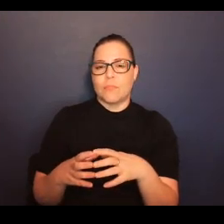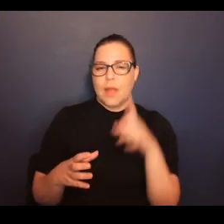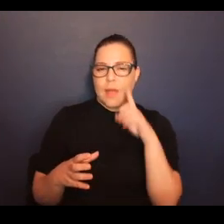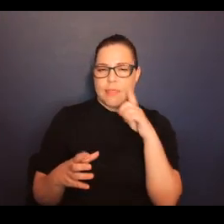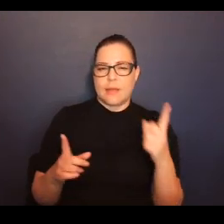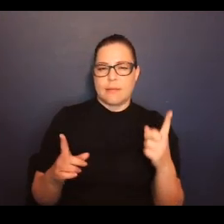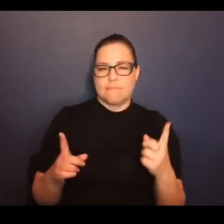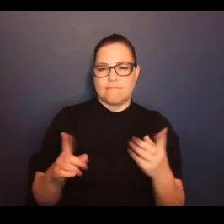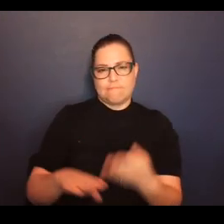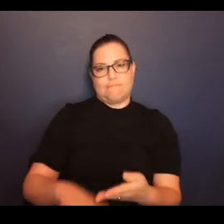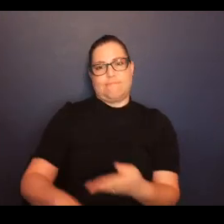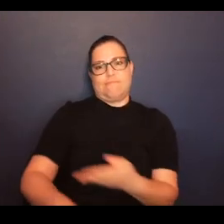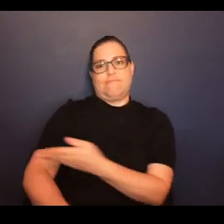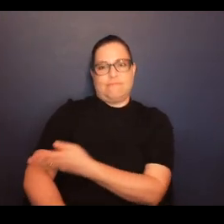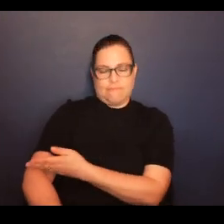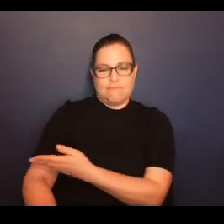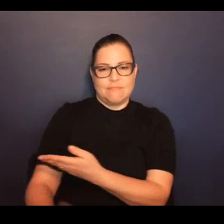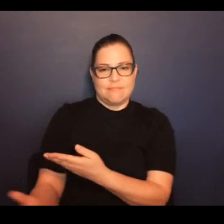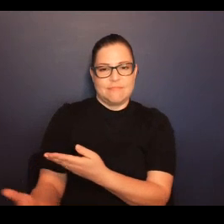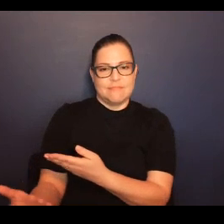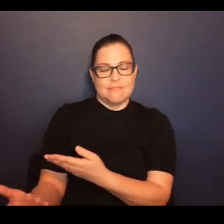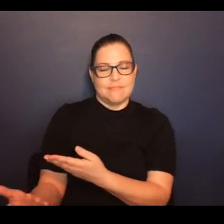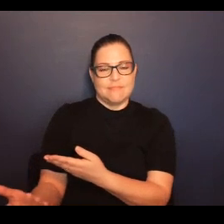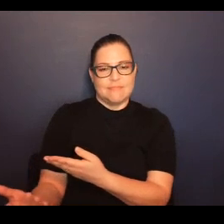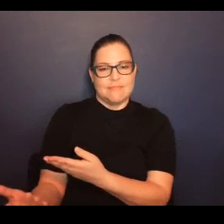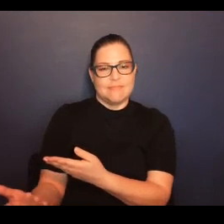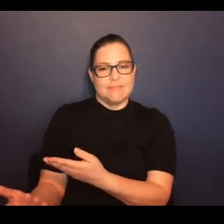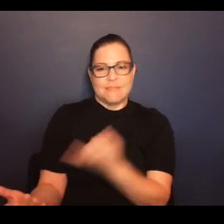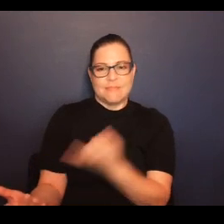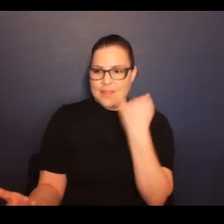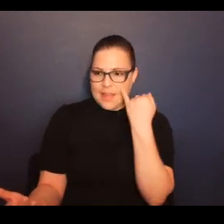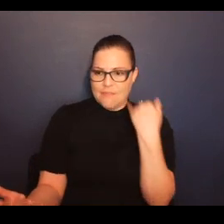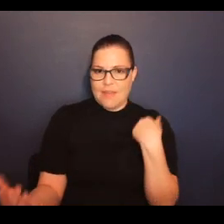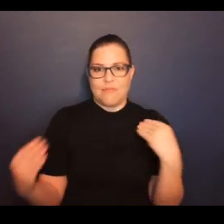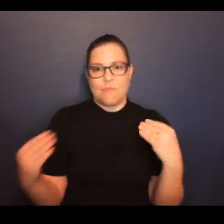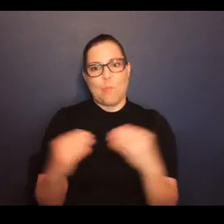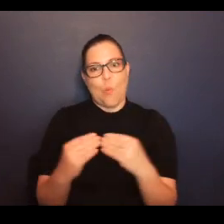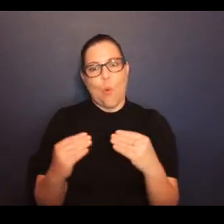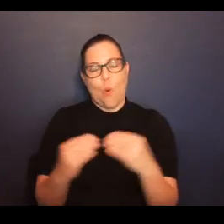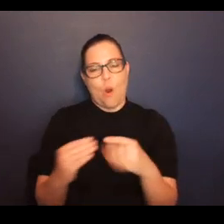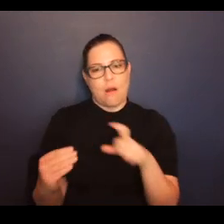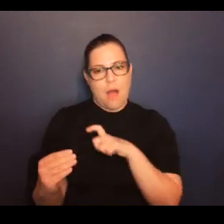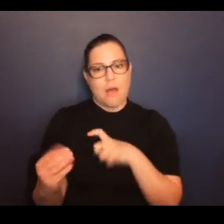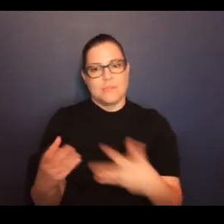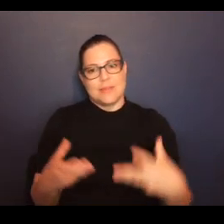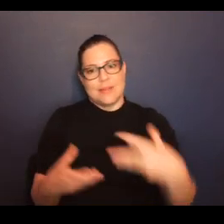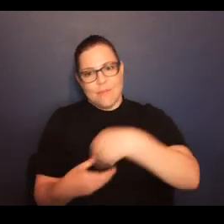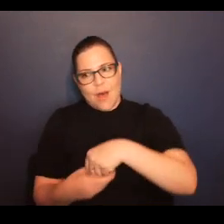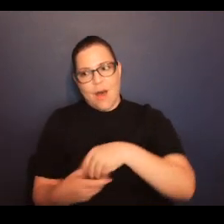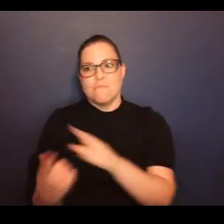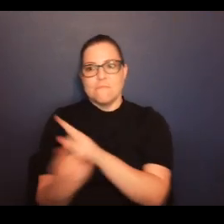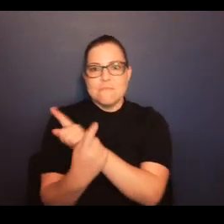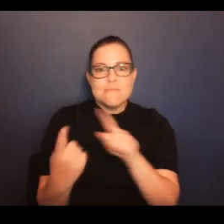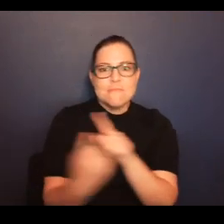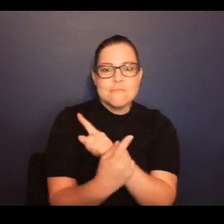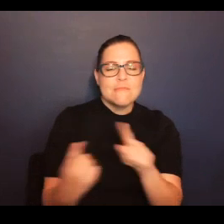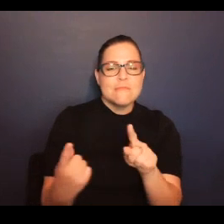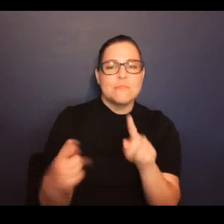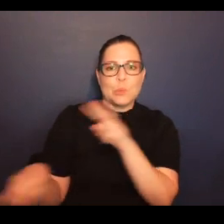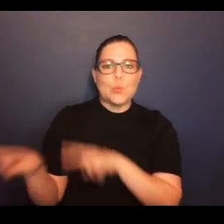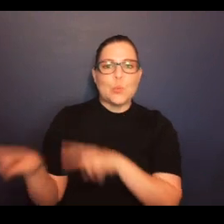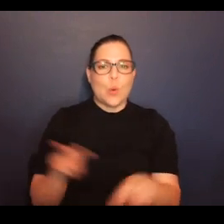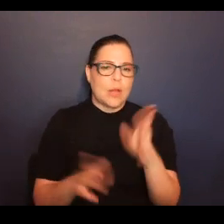direction down if we had more of those foot on the ground officers patrolling.